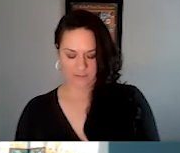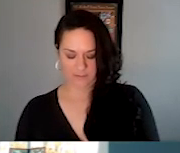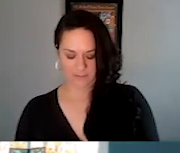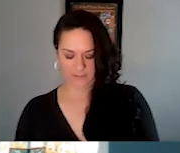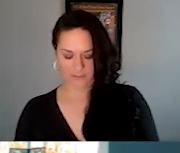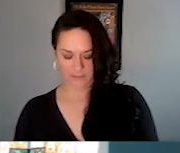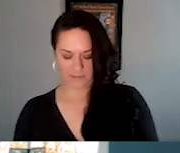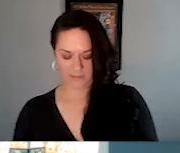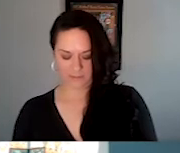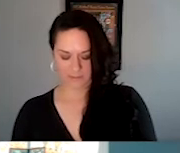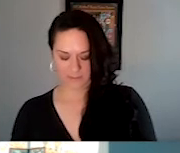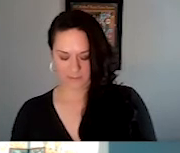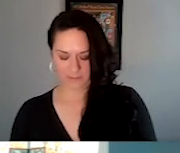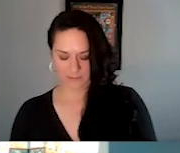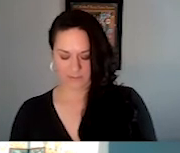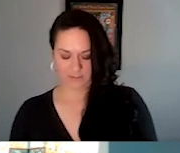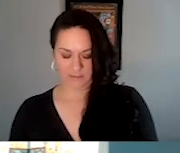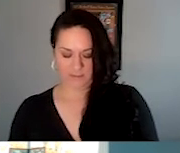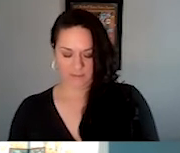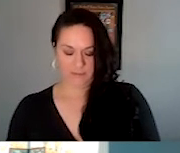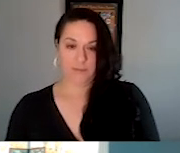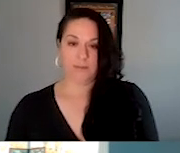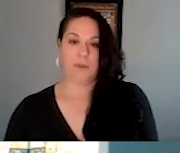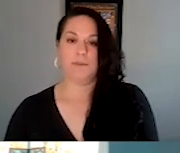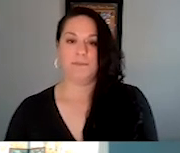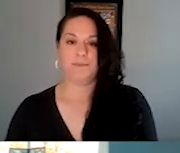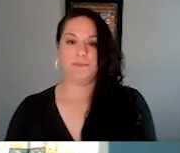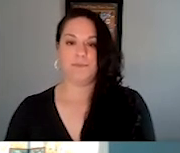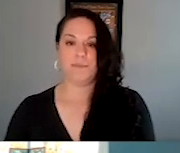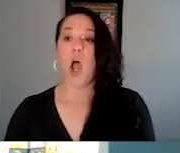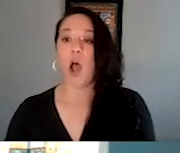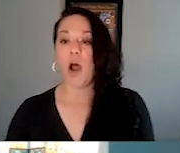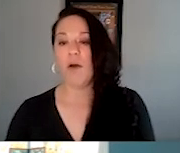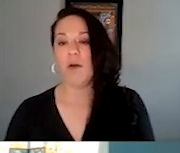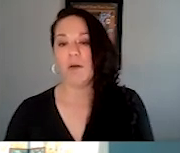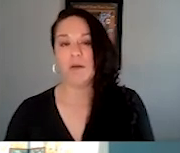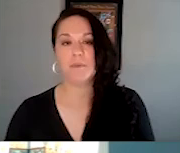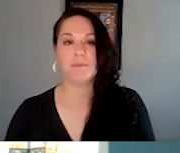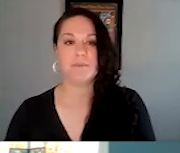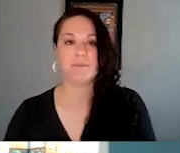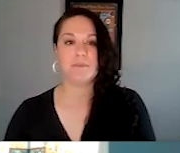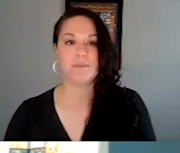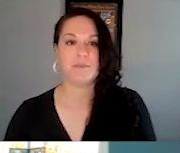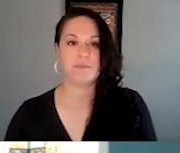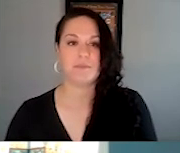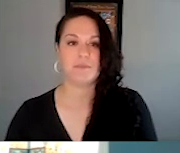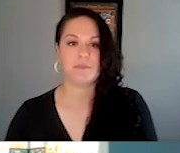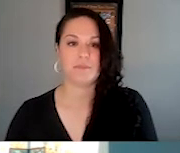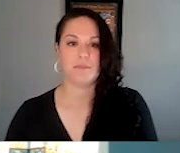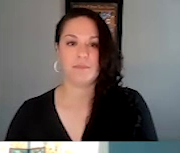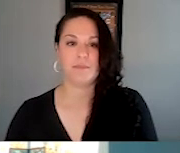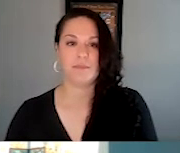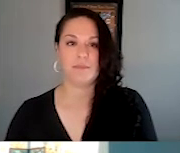a friend of mine's grandchild who's 12, and they were able to buy Delta-8